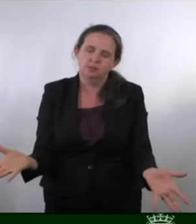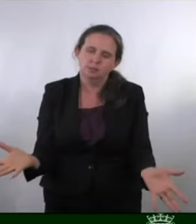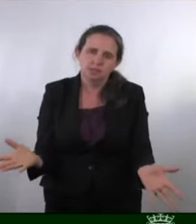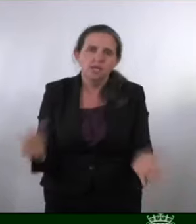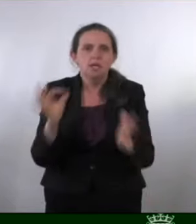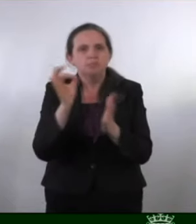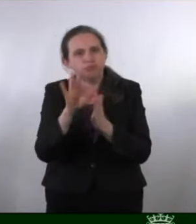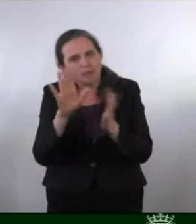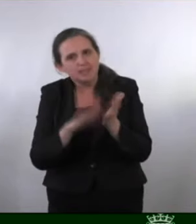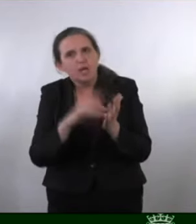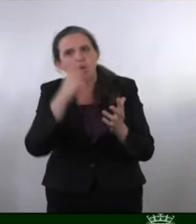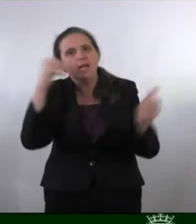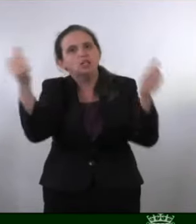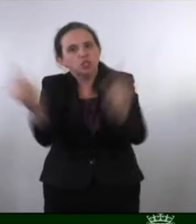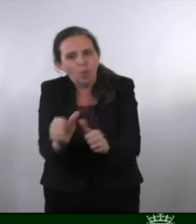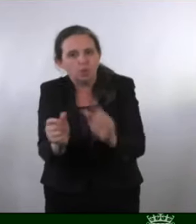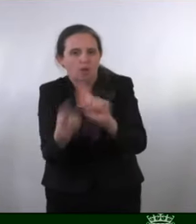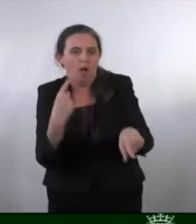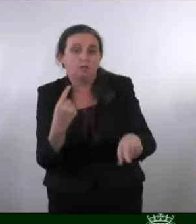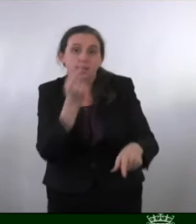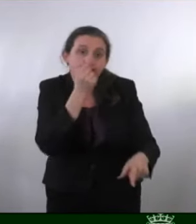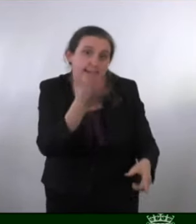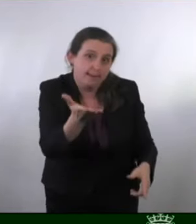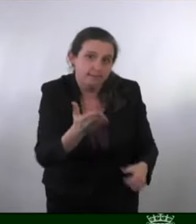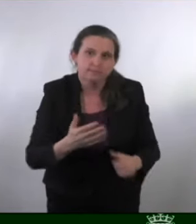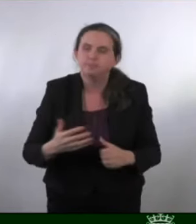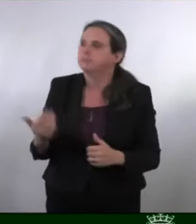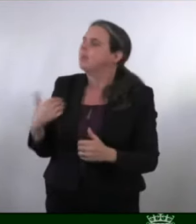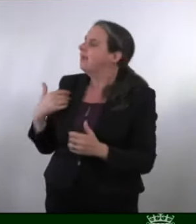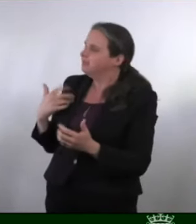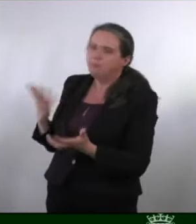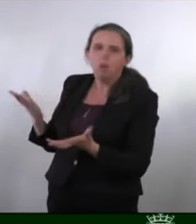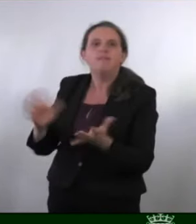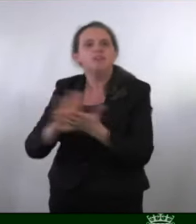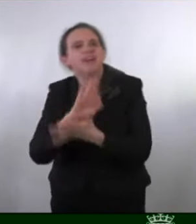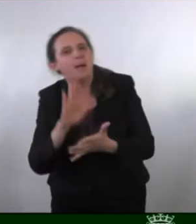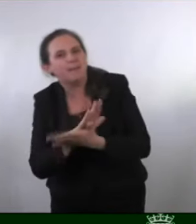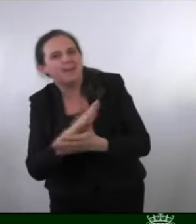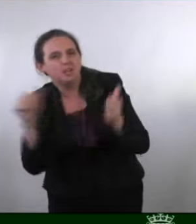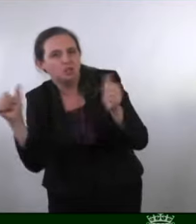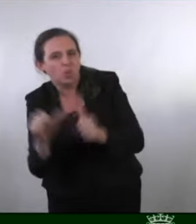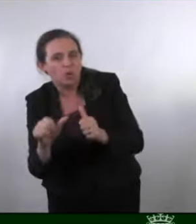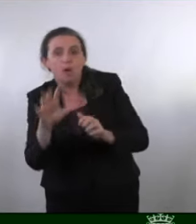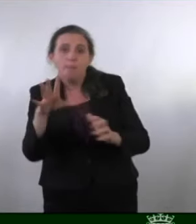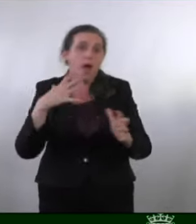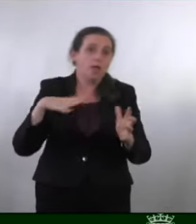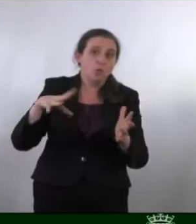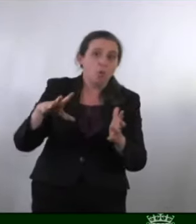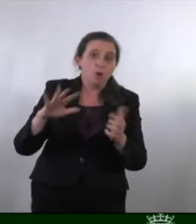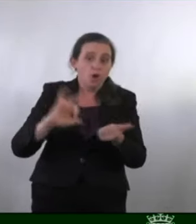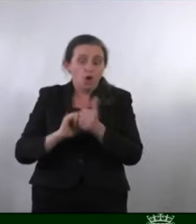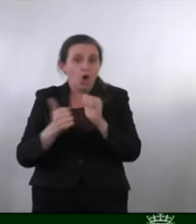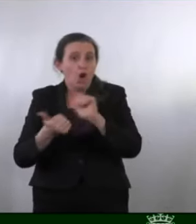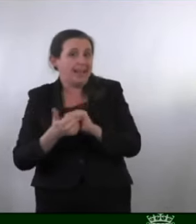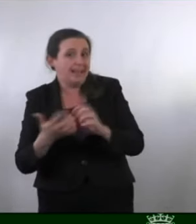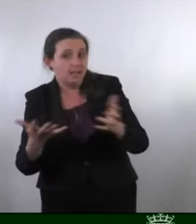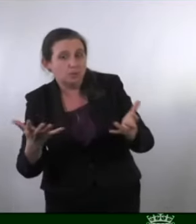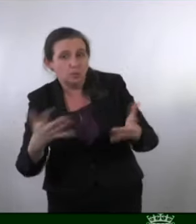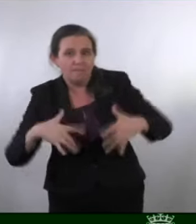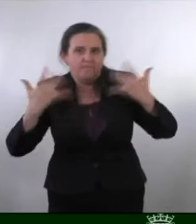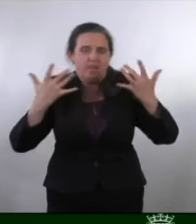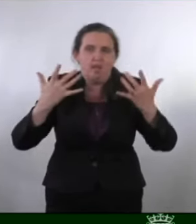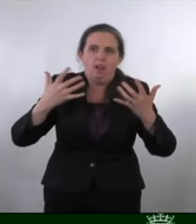answers. I'm very, very happy to do so, Madam Deputy Speaker. I just don't want to shortchange colleagues. Since I was banished